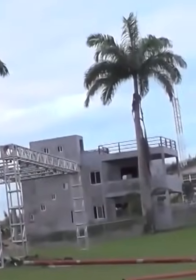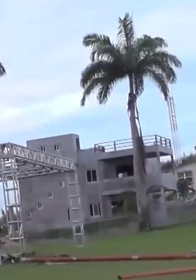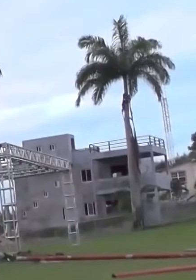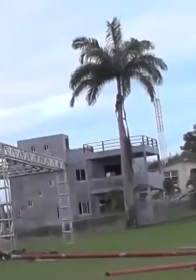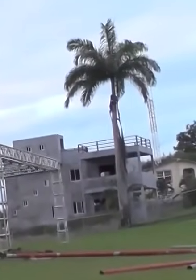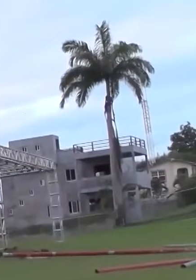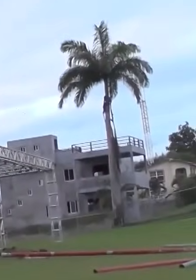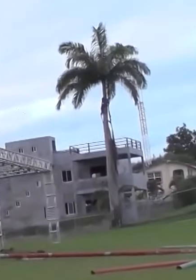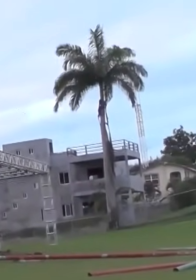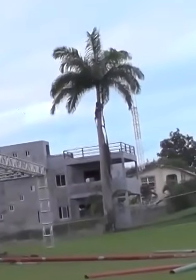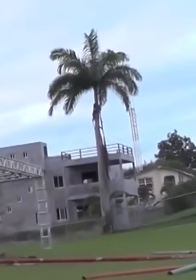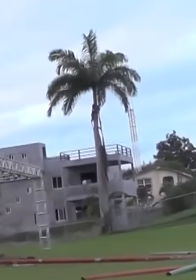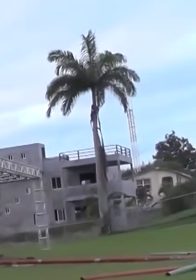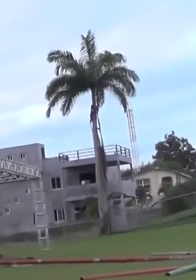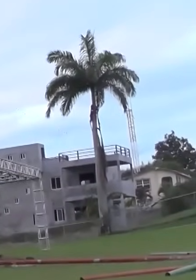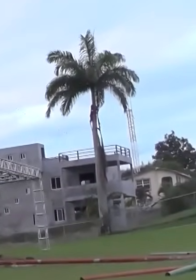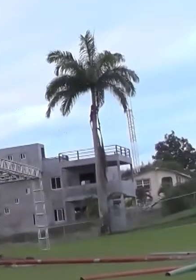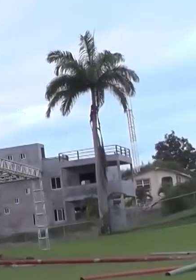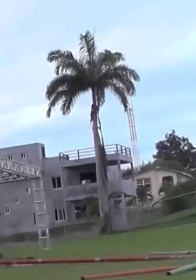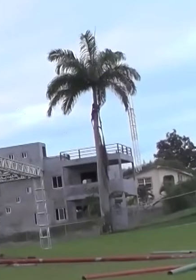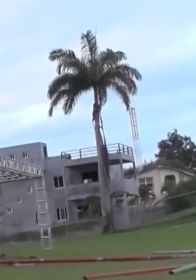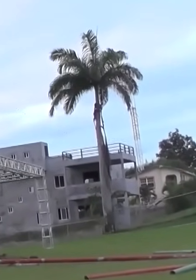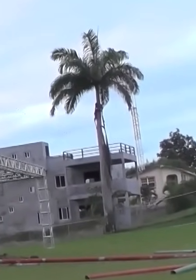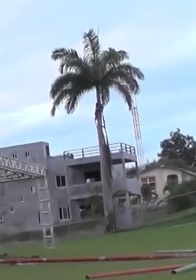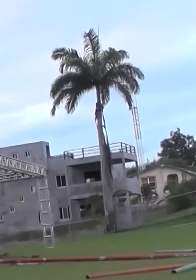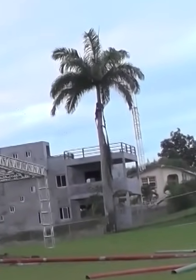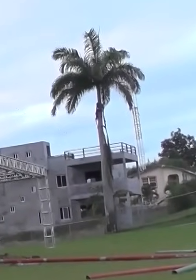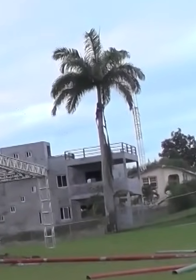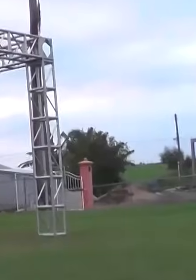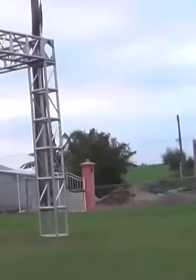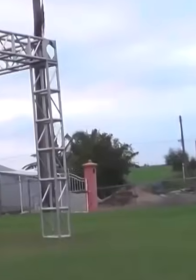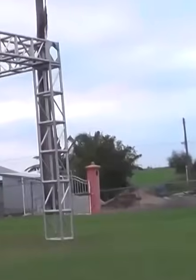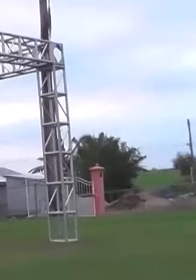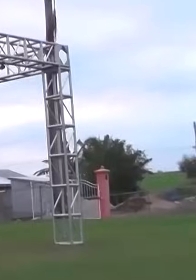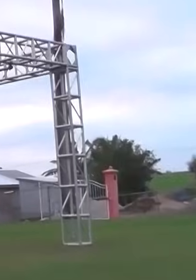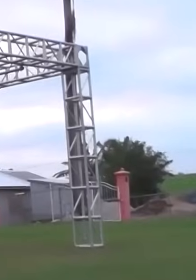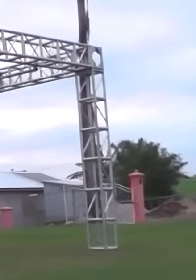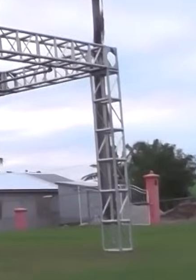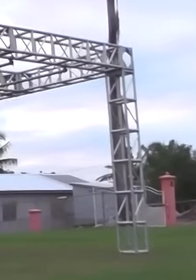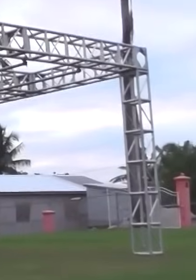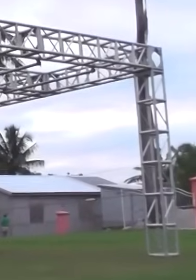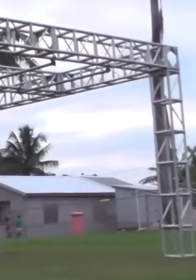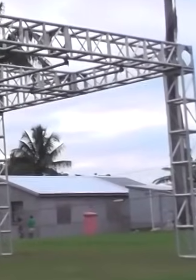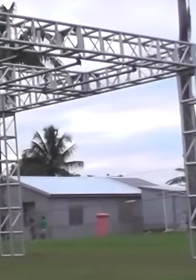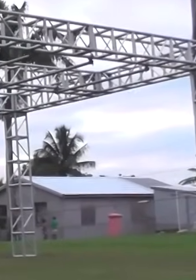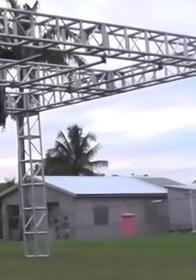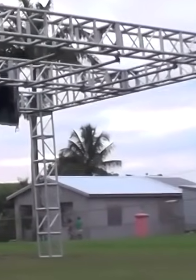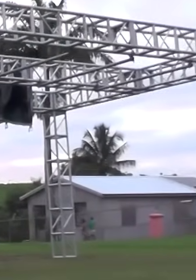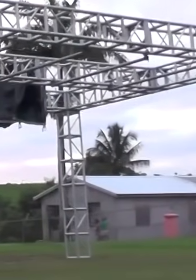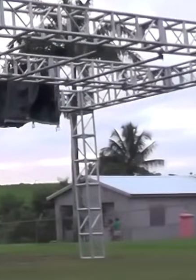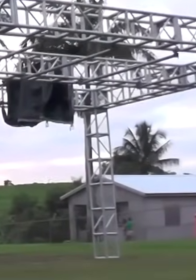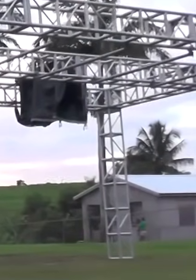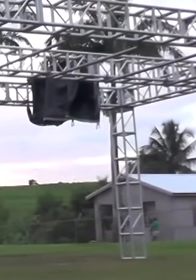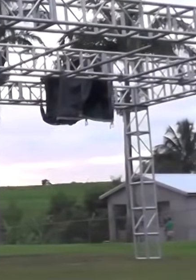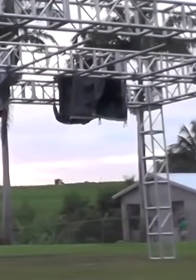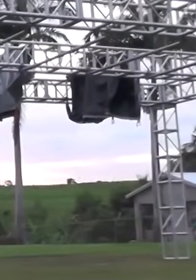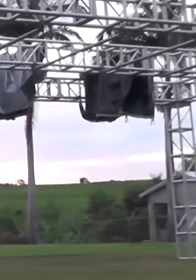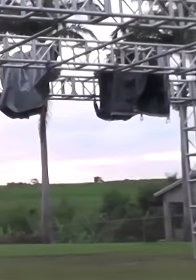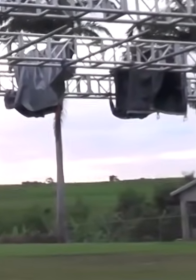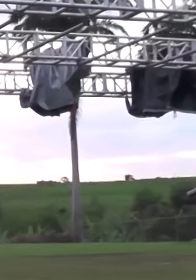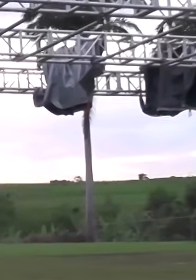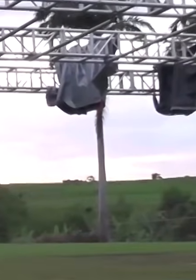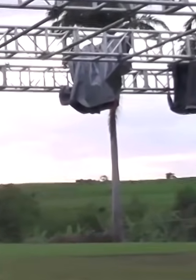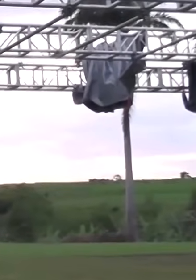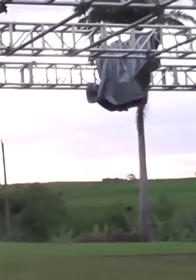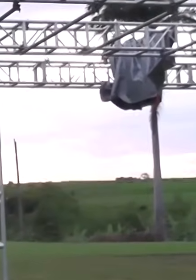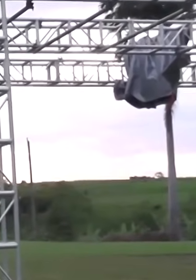in 2016. With competitors from Canada, the USA, Hong Kong and Taiwan already registered alongside our local